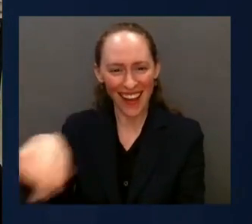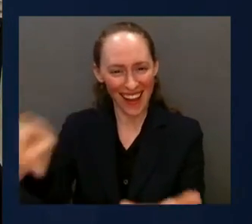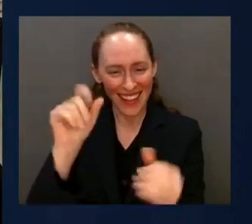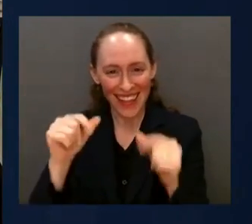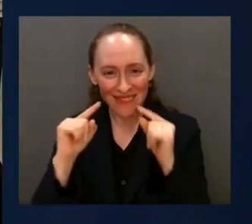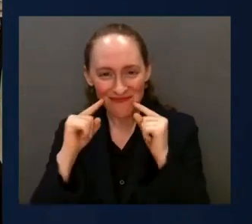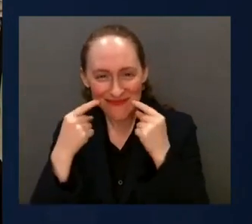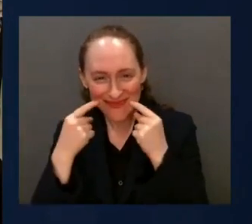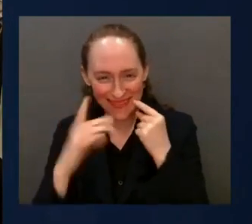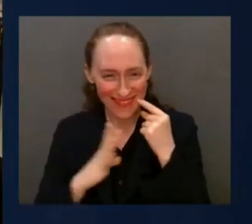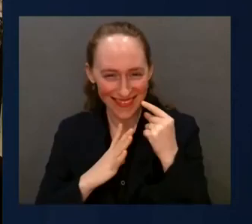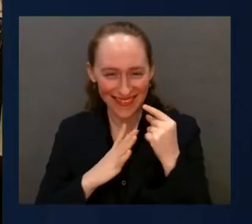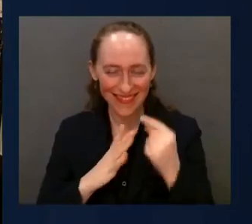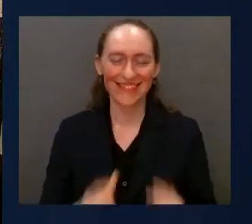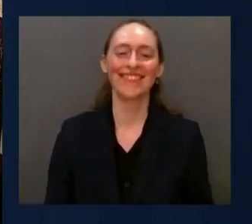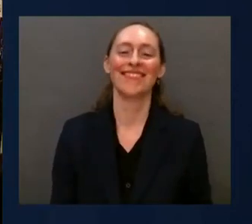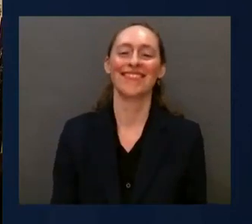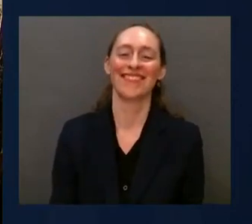Thank you.